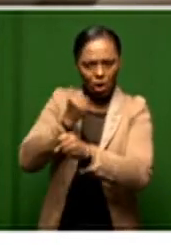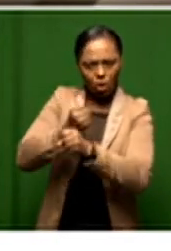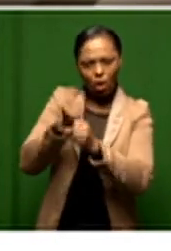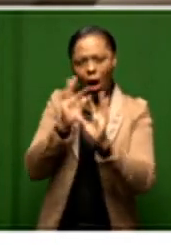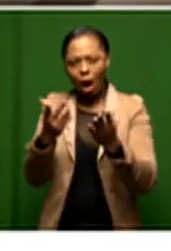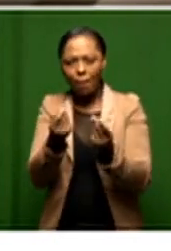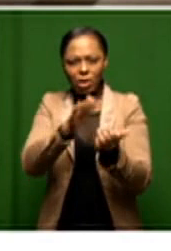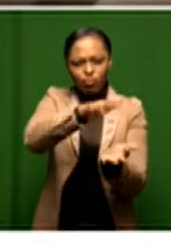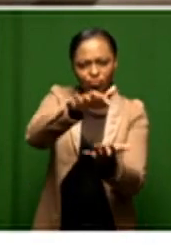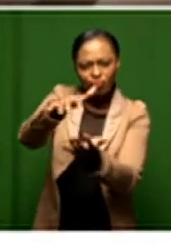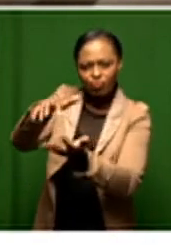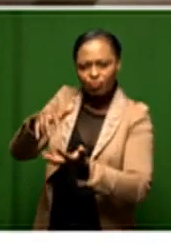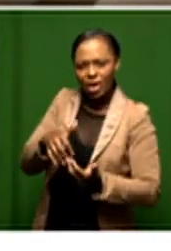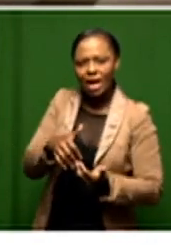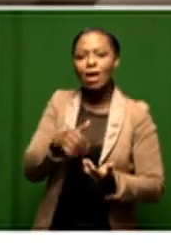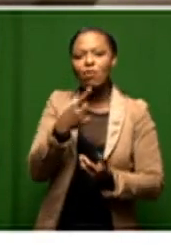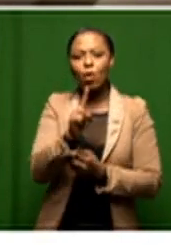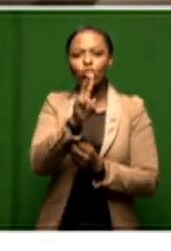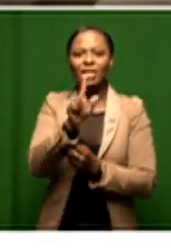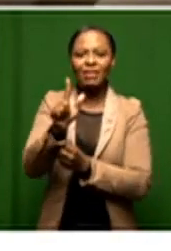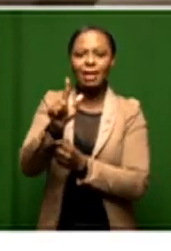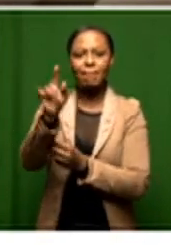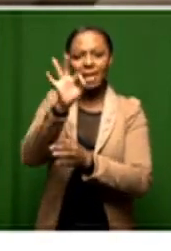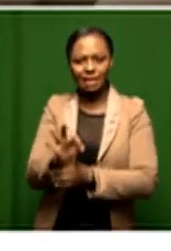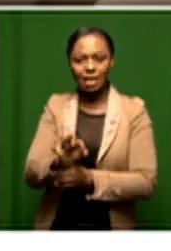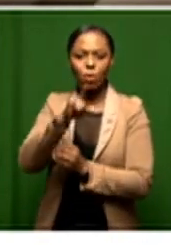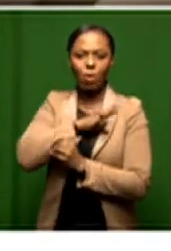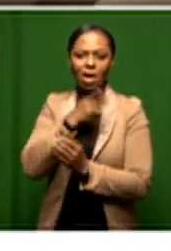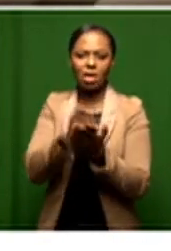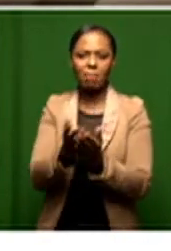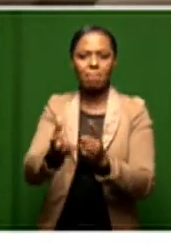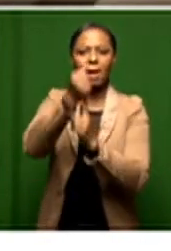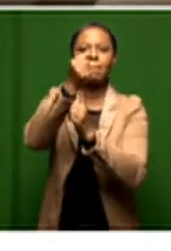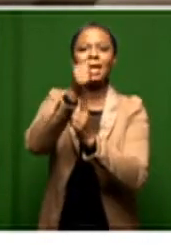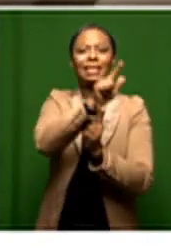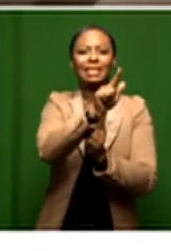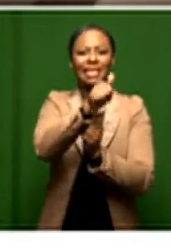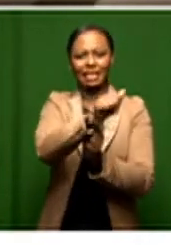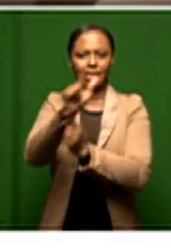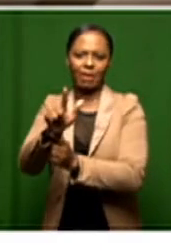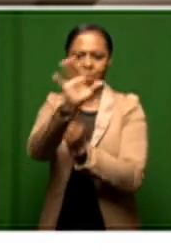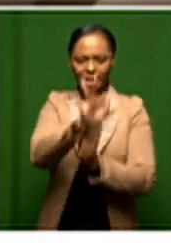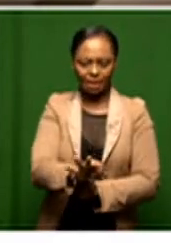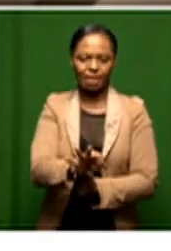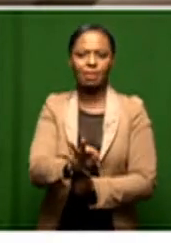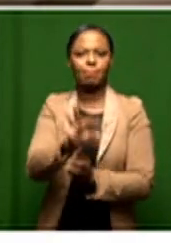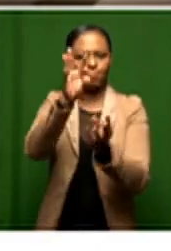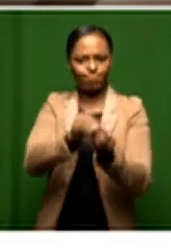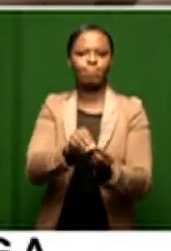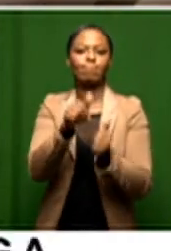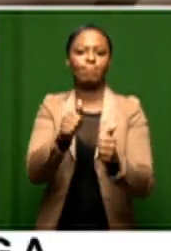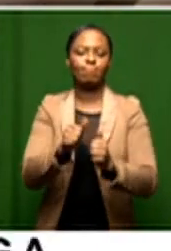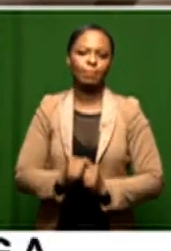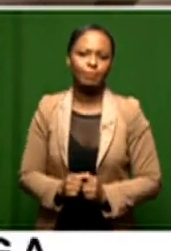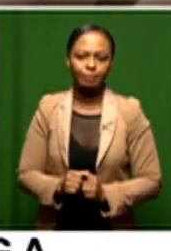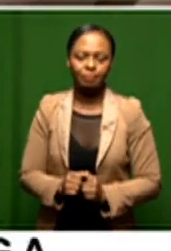raising funding for the next 27%, so that we can reach this 67% coverage target.